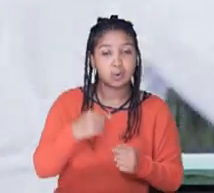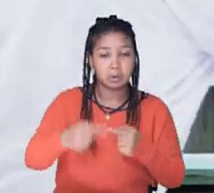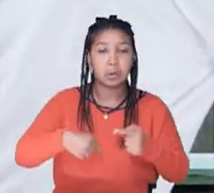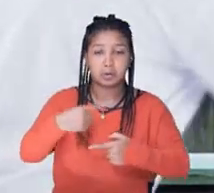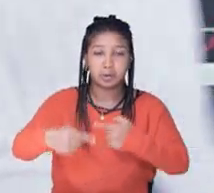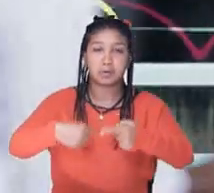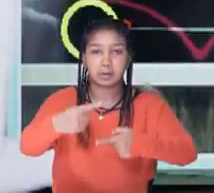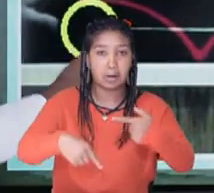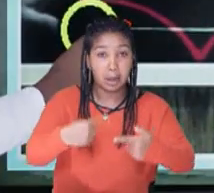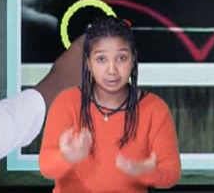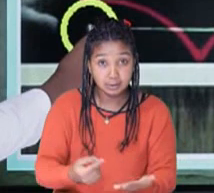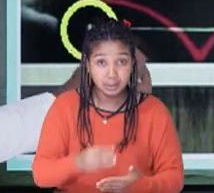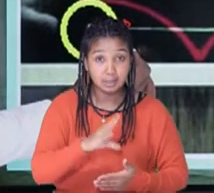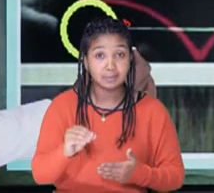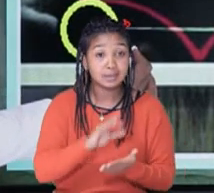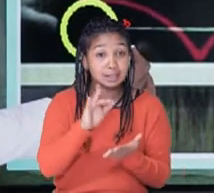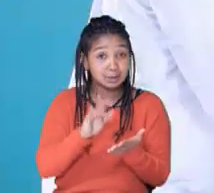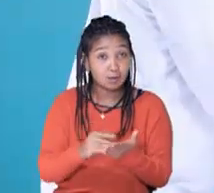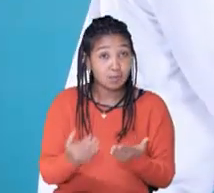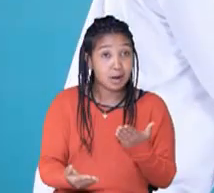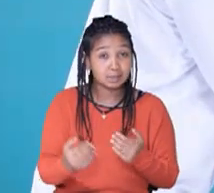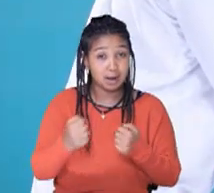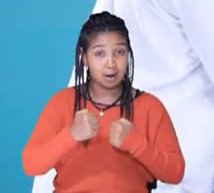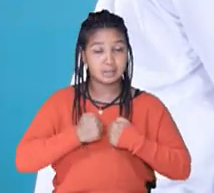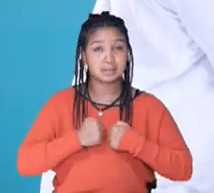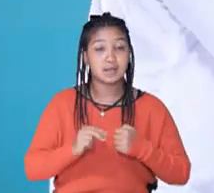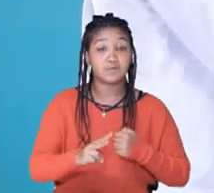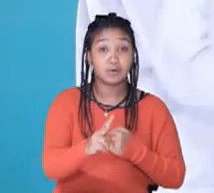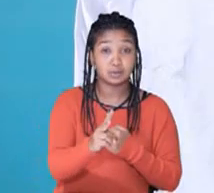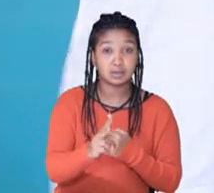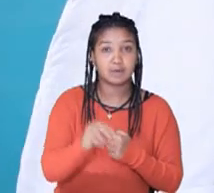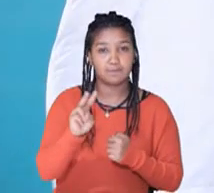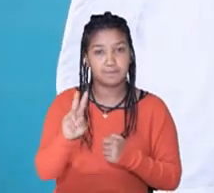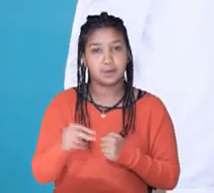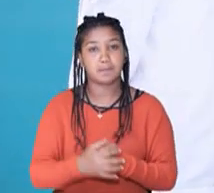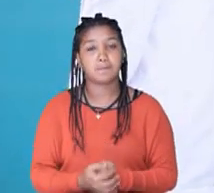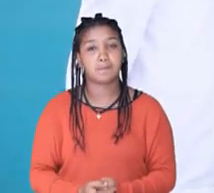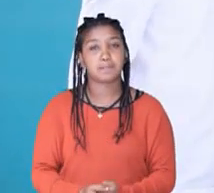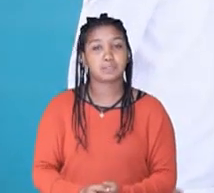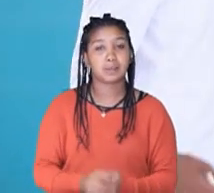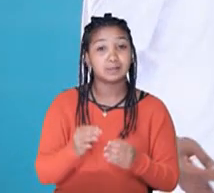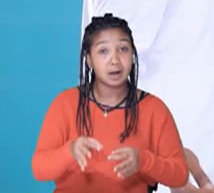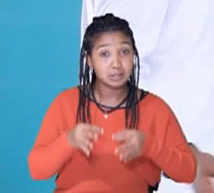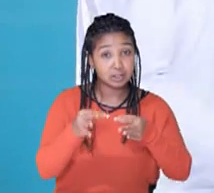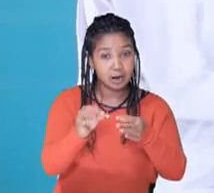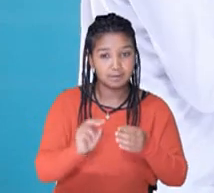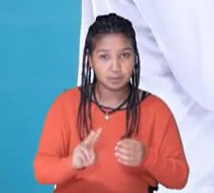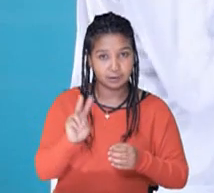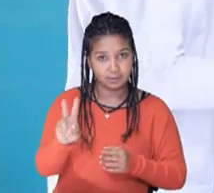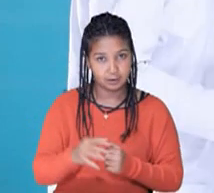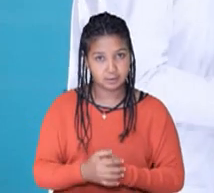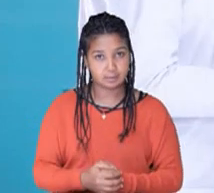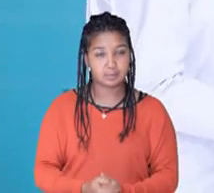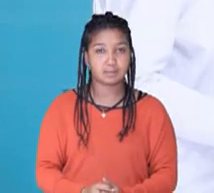rotate like this, and as well as the center of mass has a velocity v, a translational velocity v.